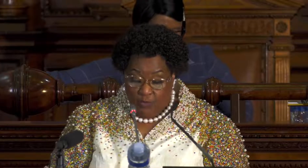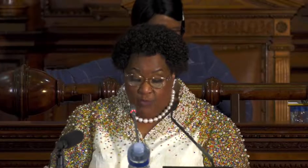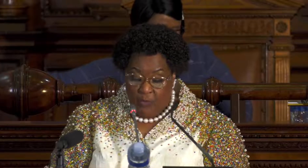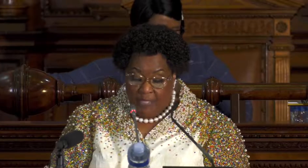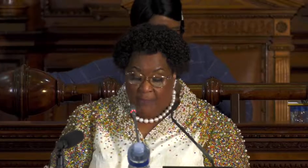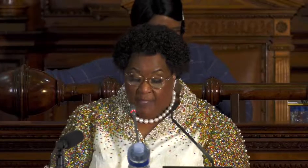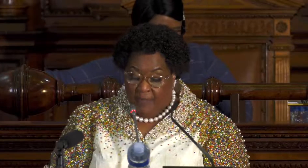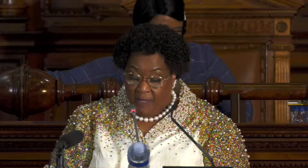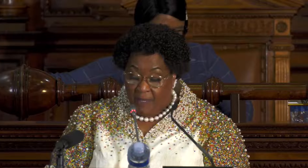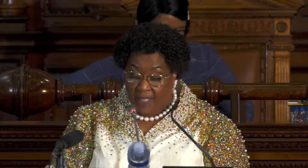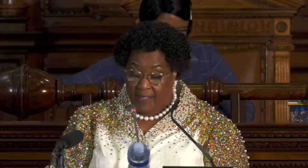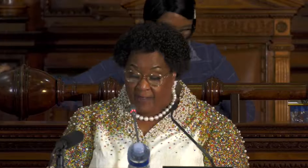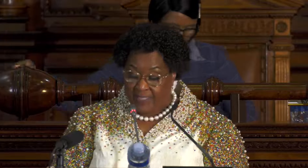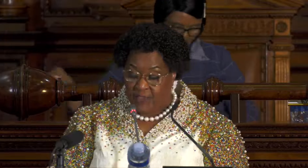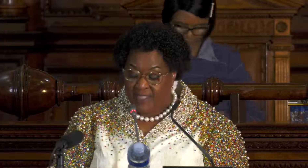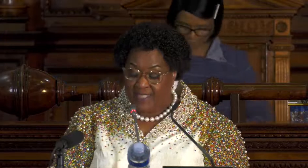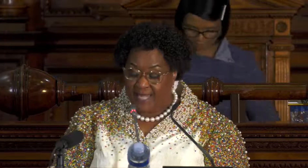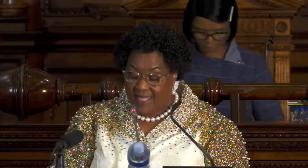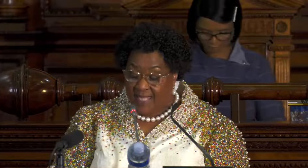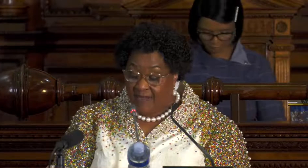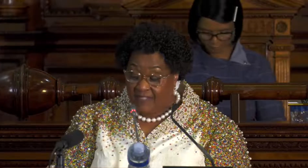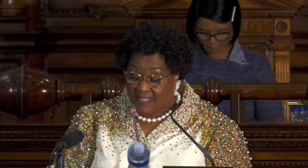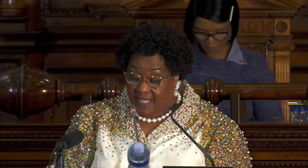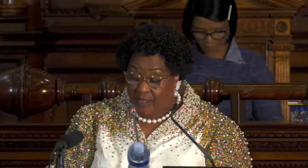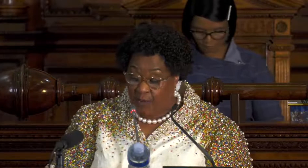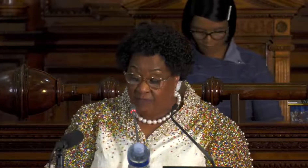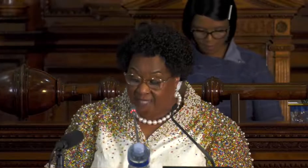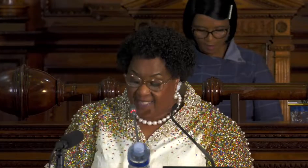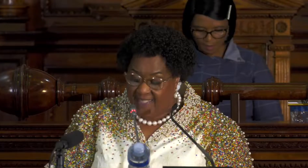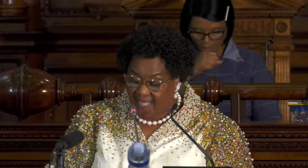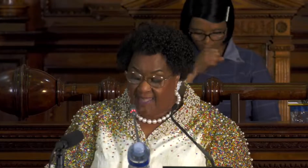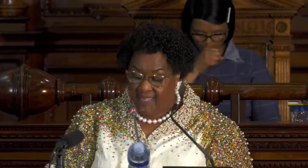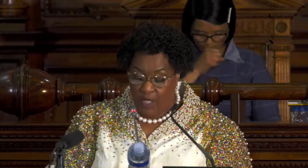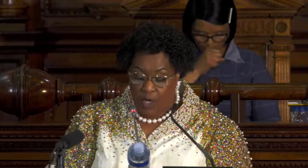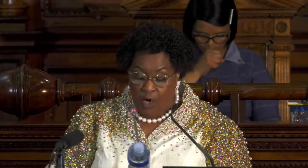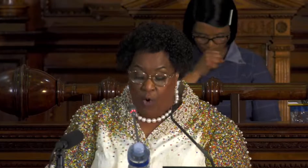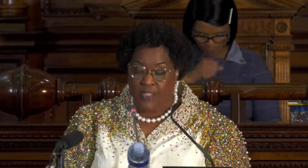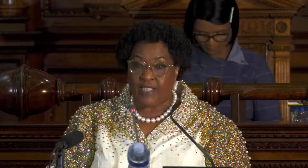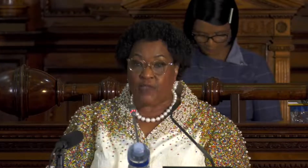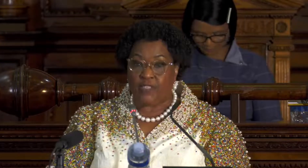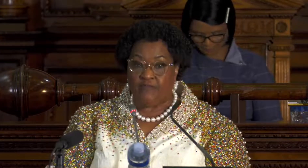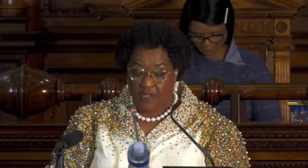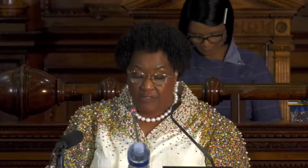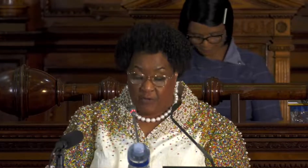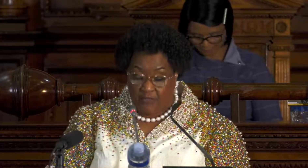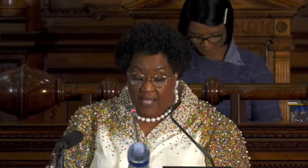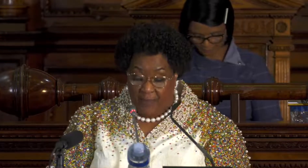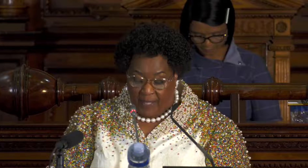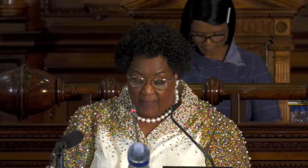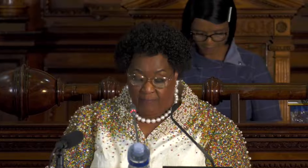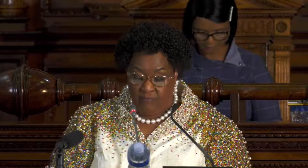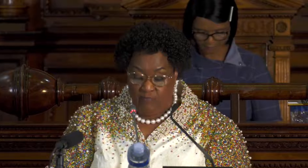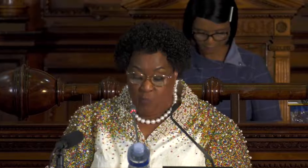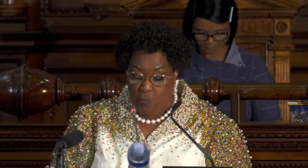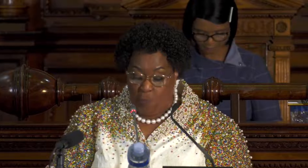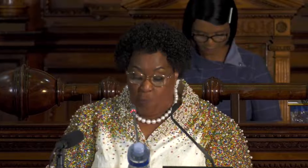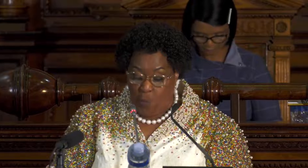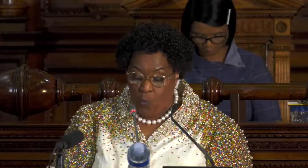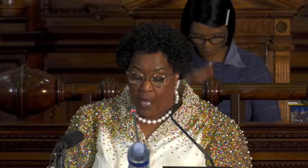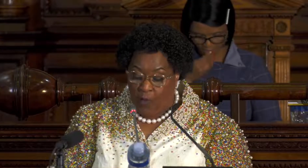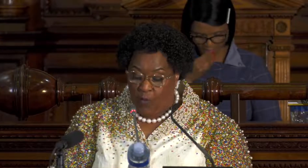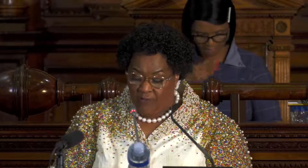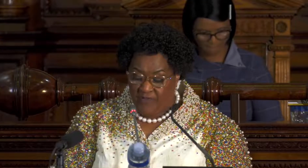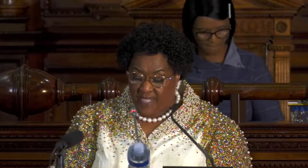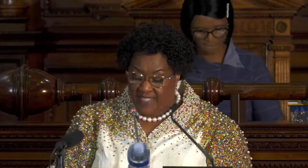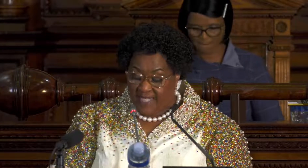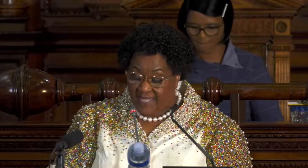As we will be remembering the 29th anniversary of this death on the 24th of April,